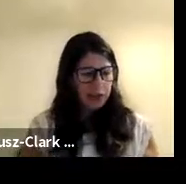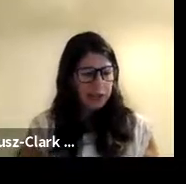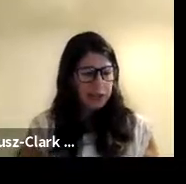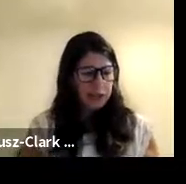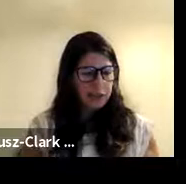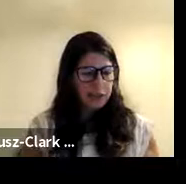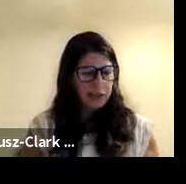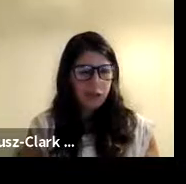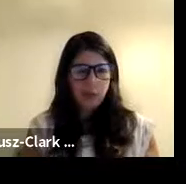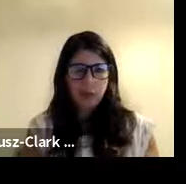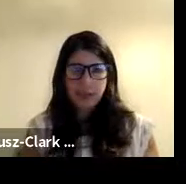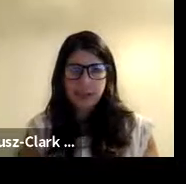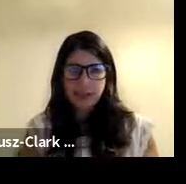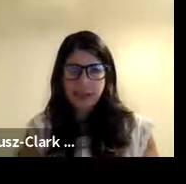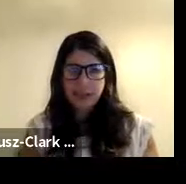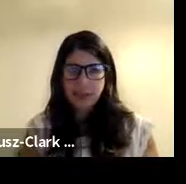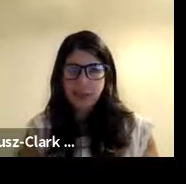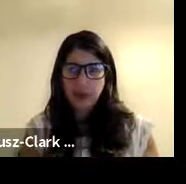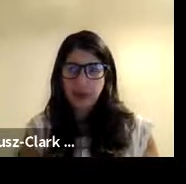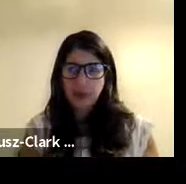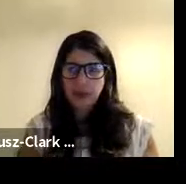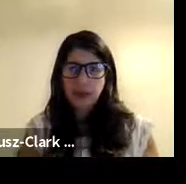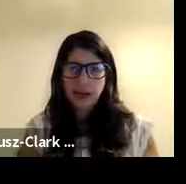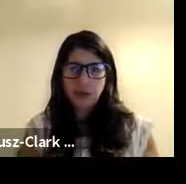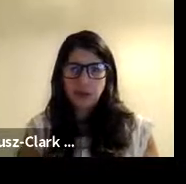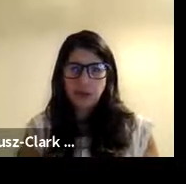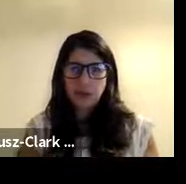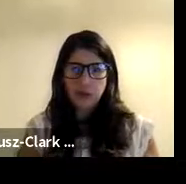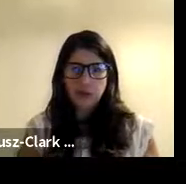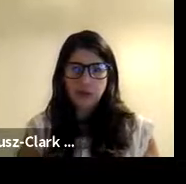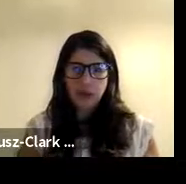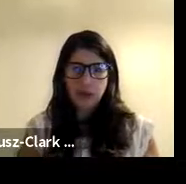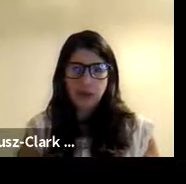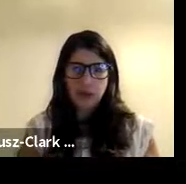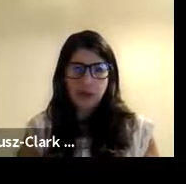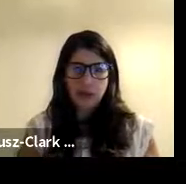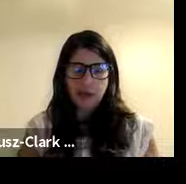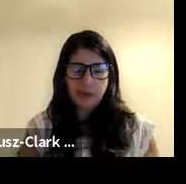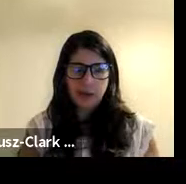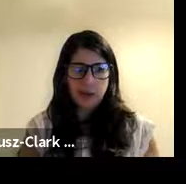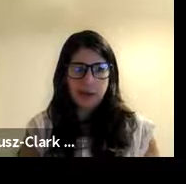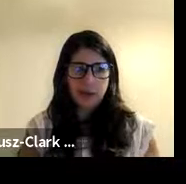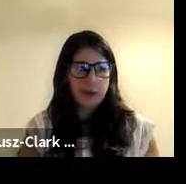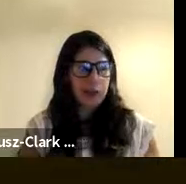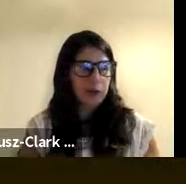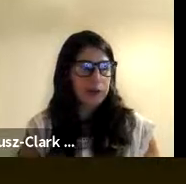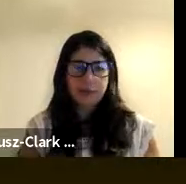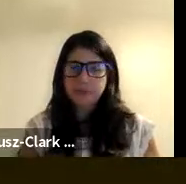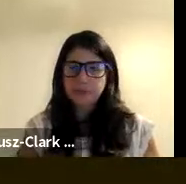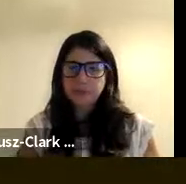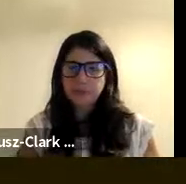followed by Phyllis Cavins, followed by Roxanne Slayton. So Patty, when you're ready, if you could turn on your video camera and unmute, and I'll start the